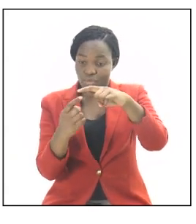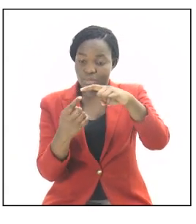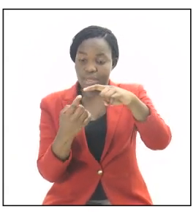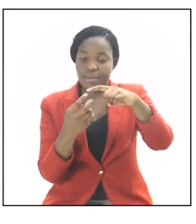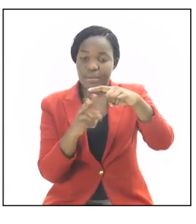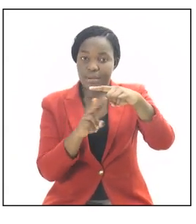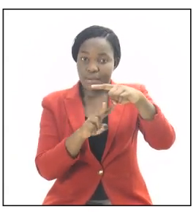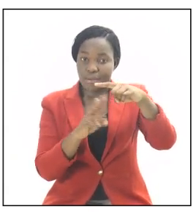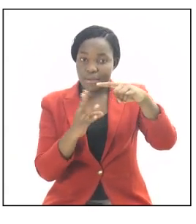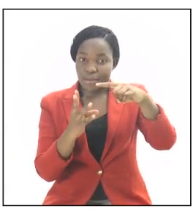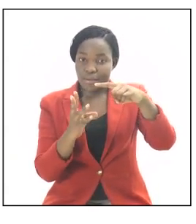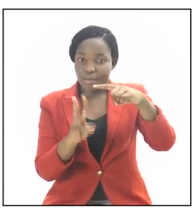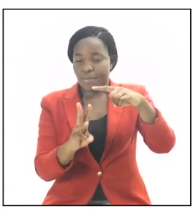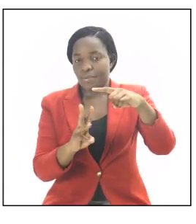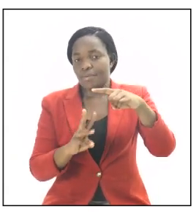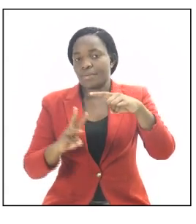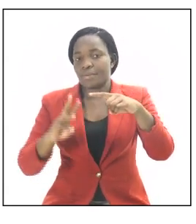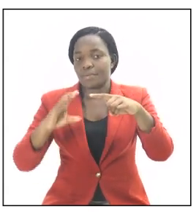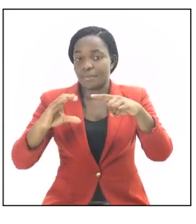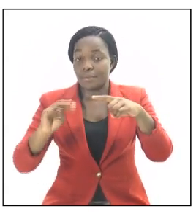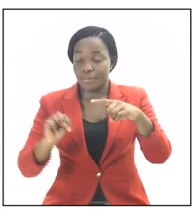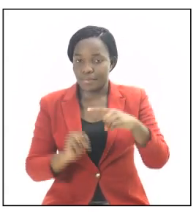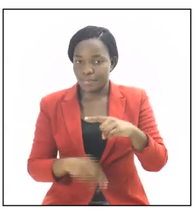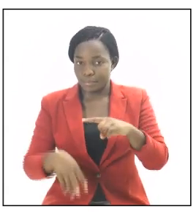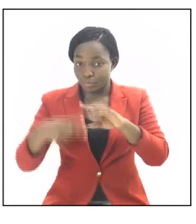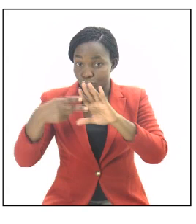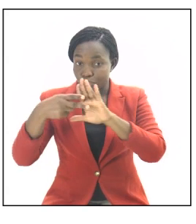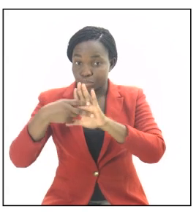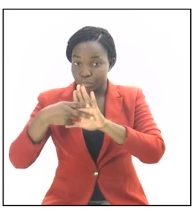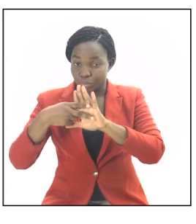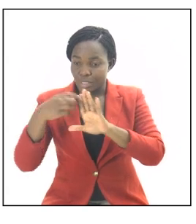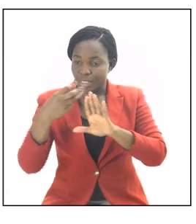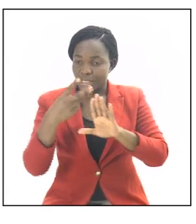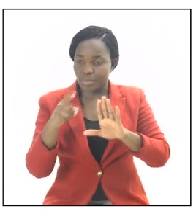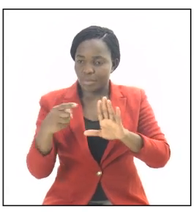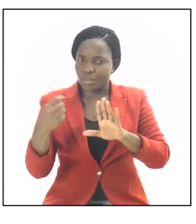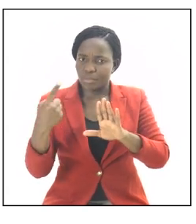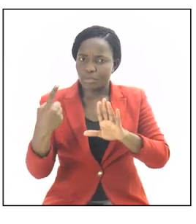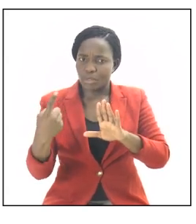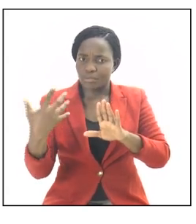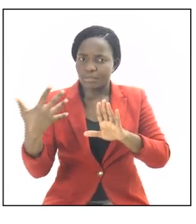by 26 centimeters. I get an answer of